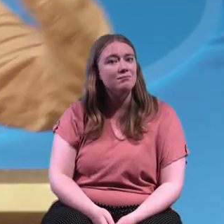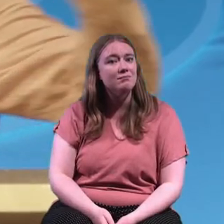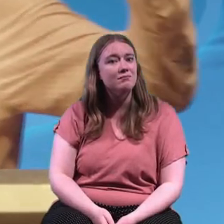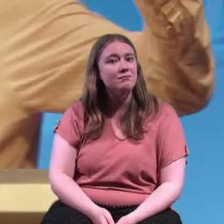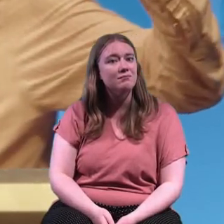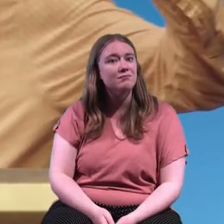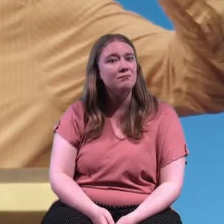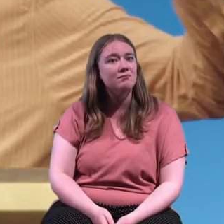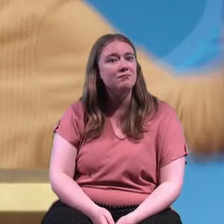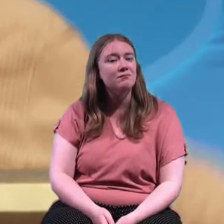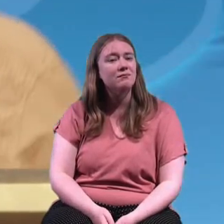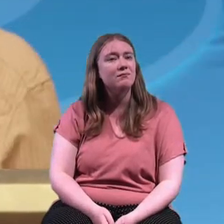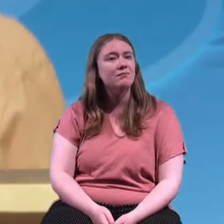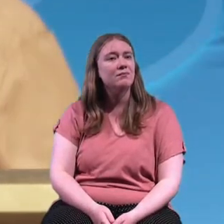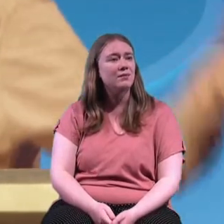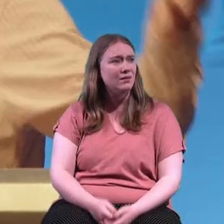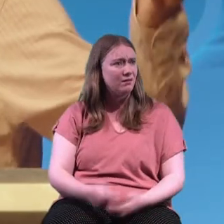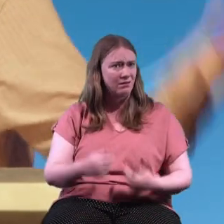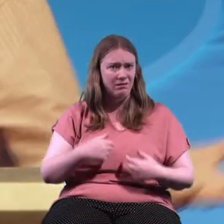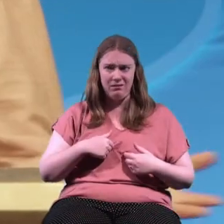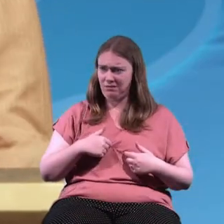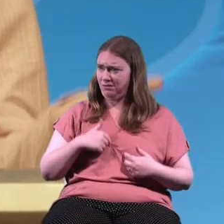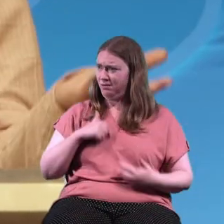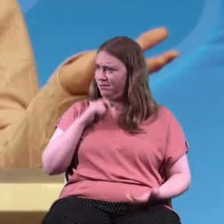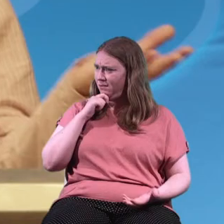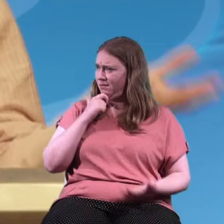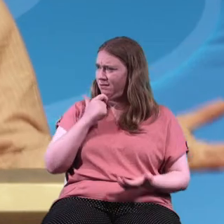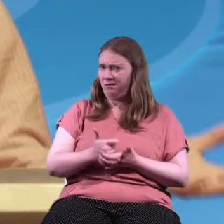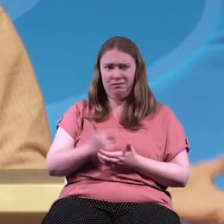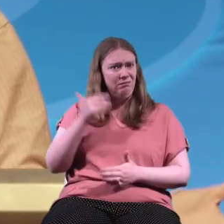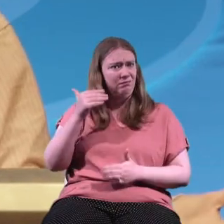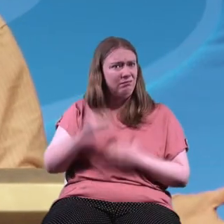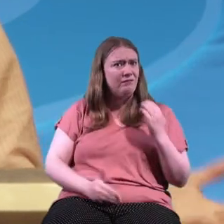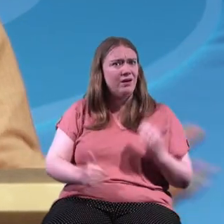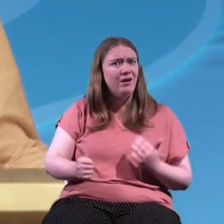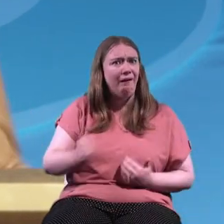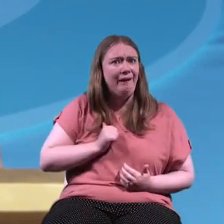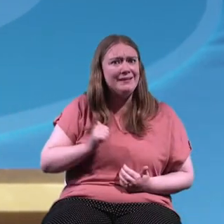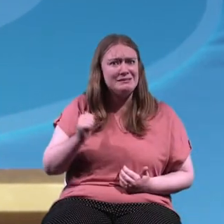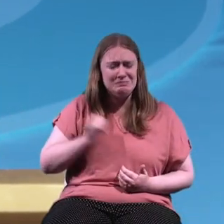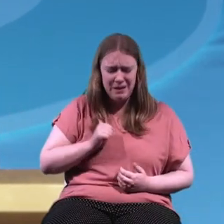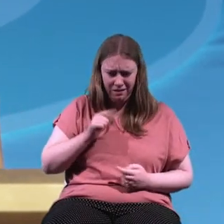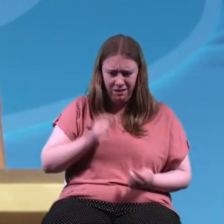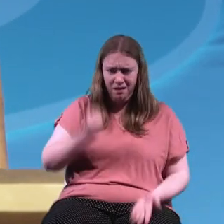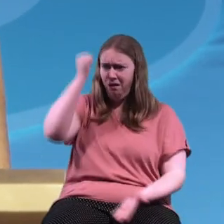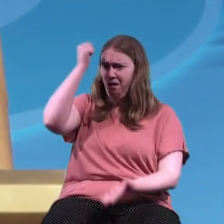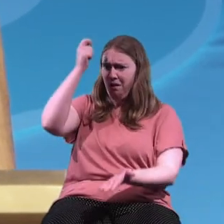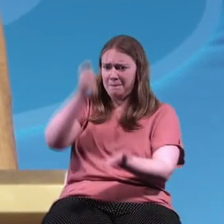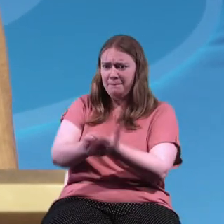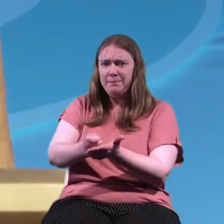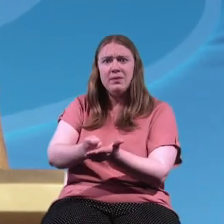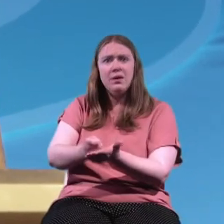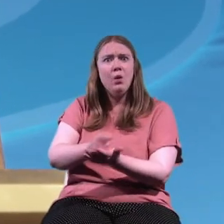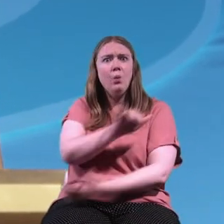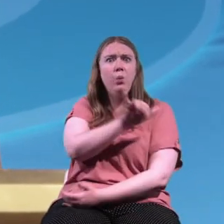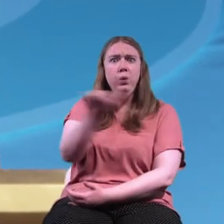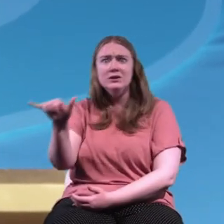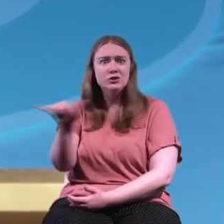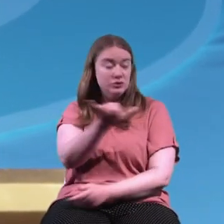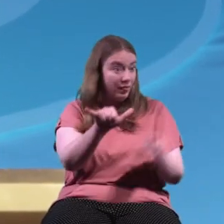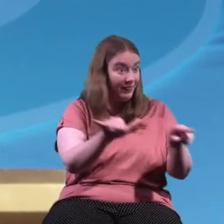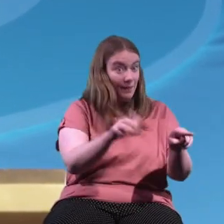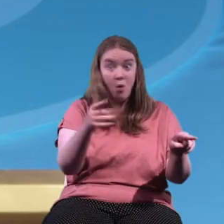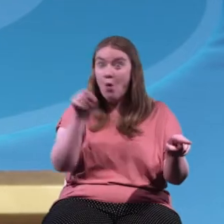But in a glorious, gracious kind of twist in the story, it falls on the